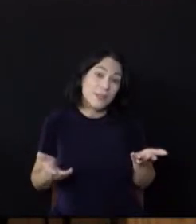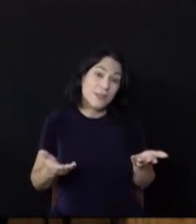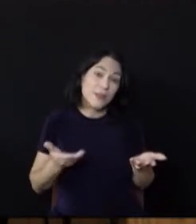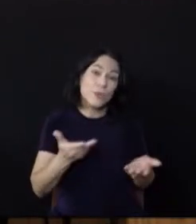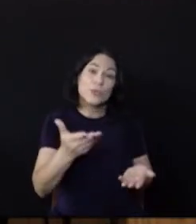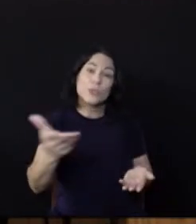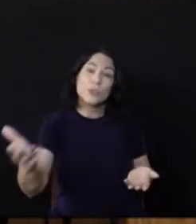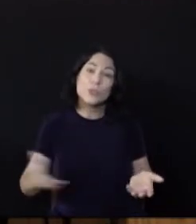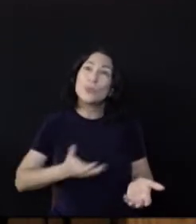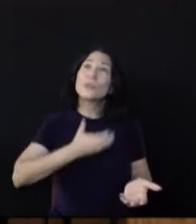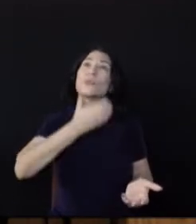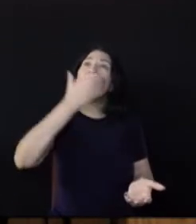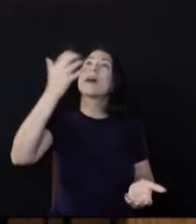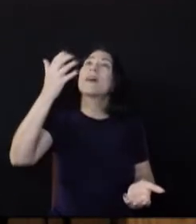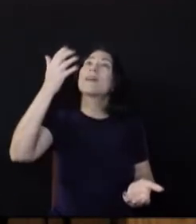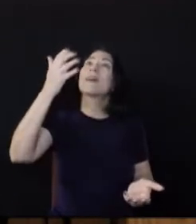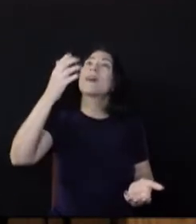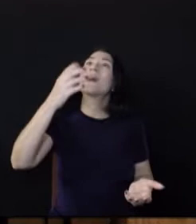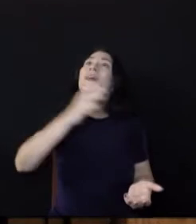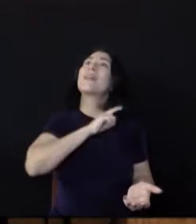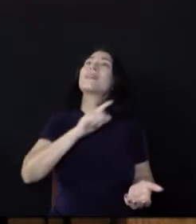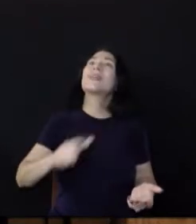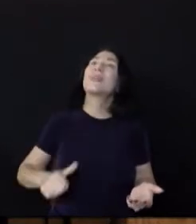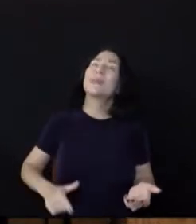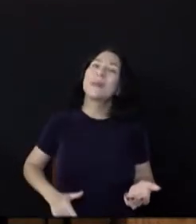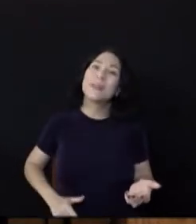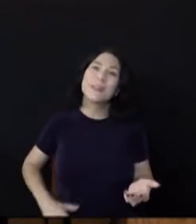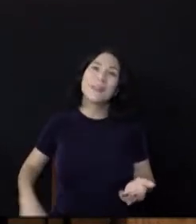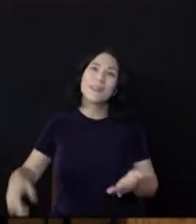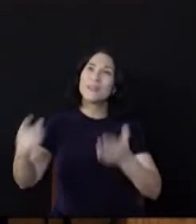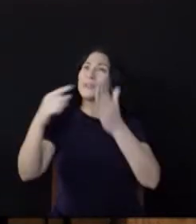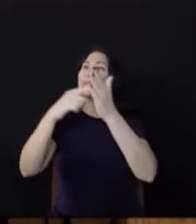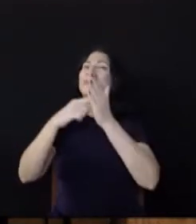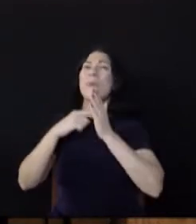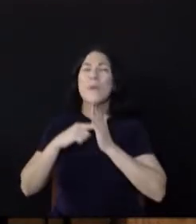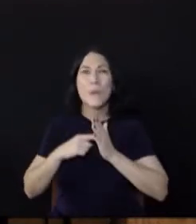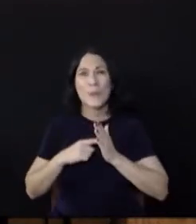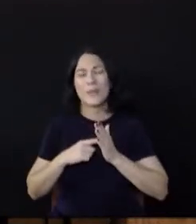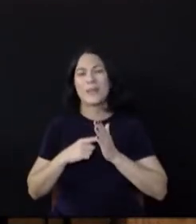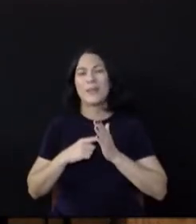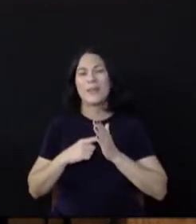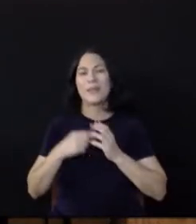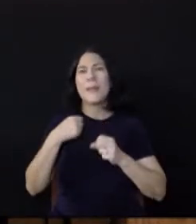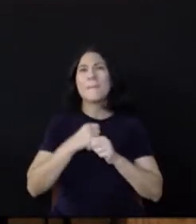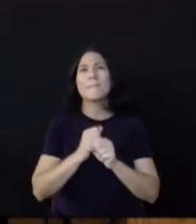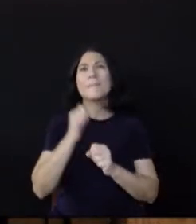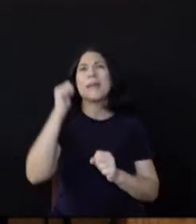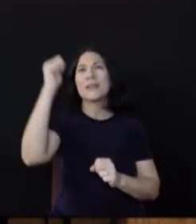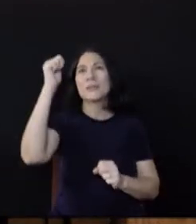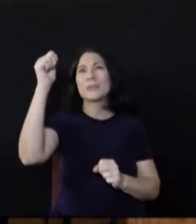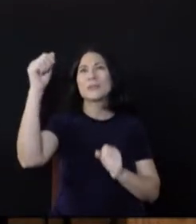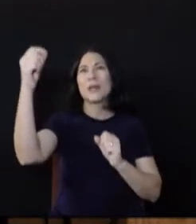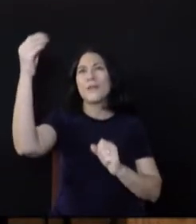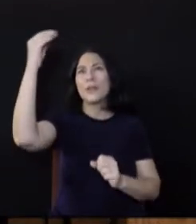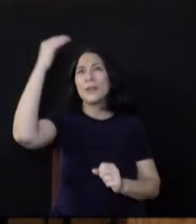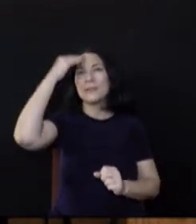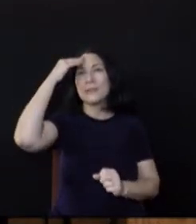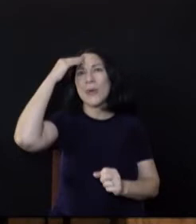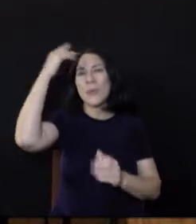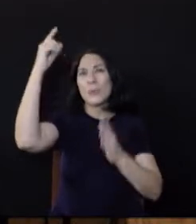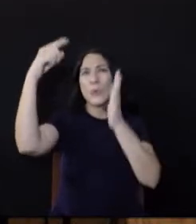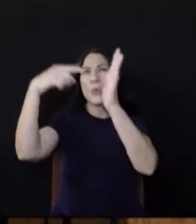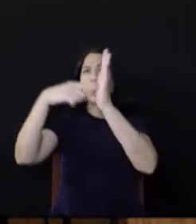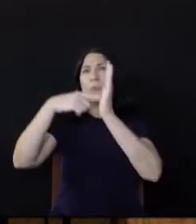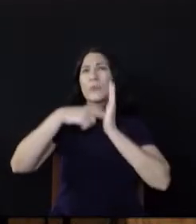you crying out, saying, Lord, show me. Make yourself known to me in a way I can't deny.